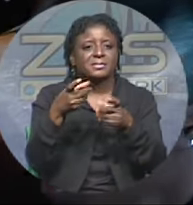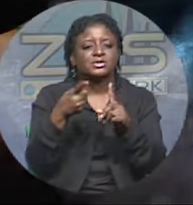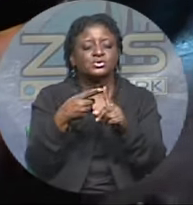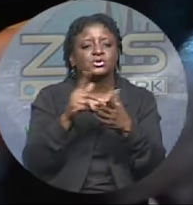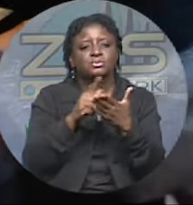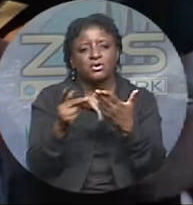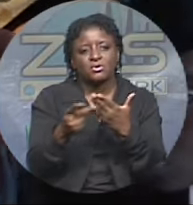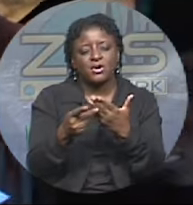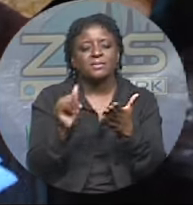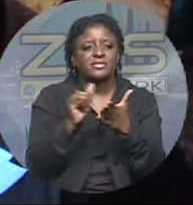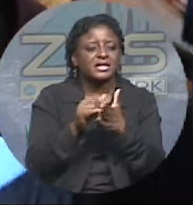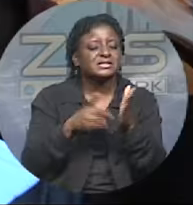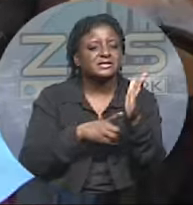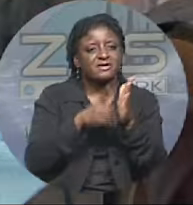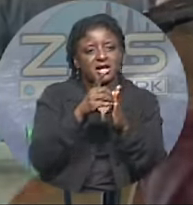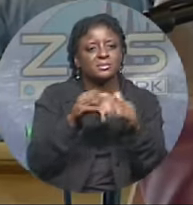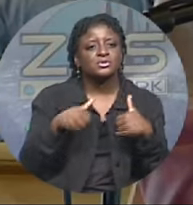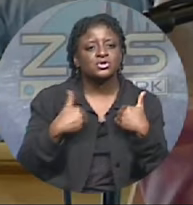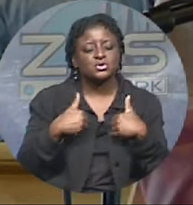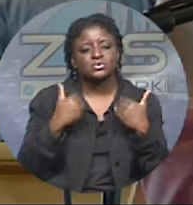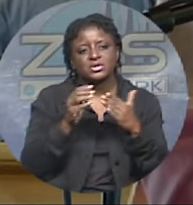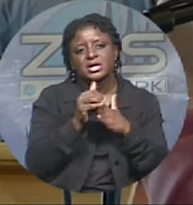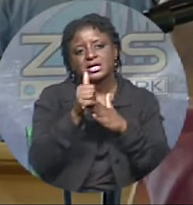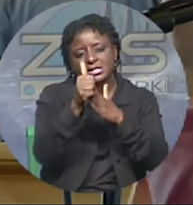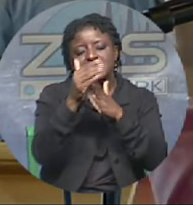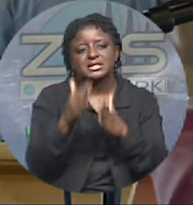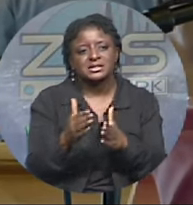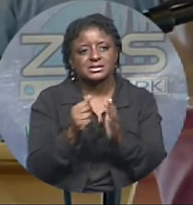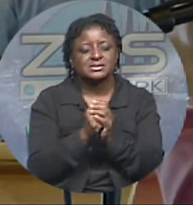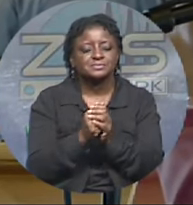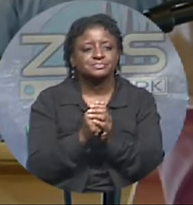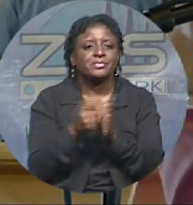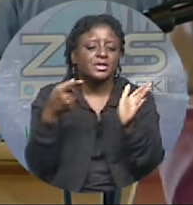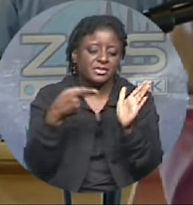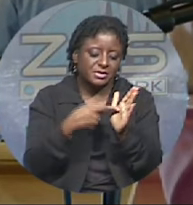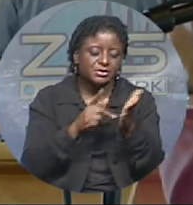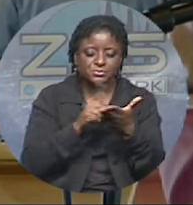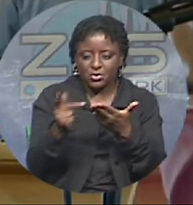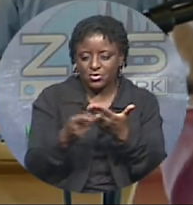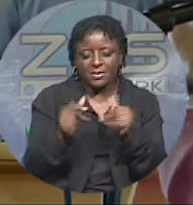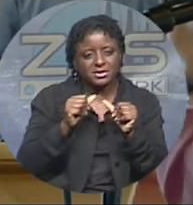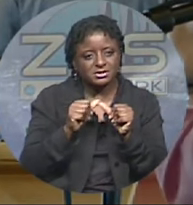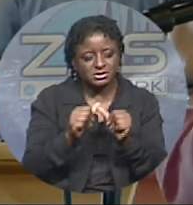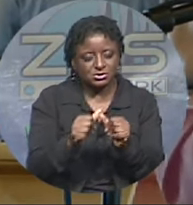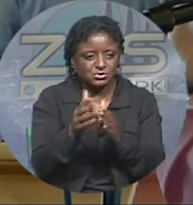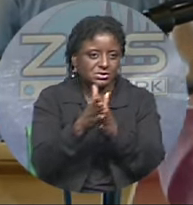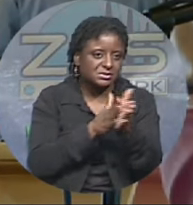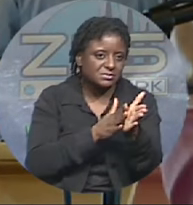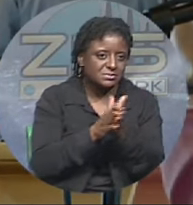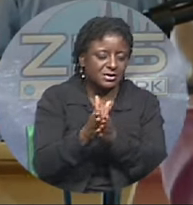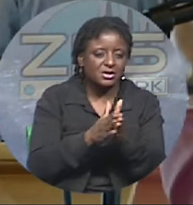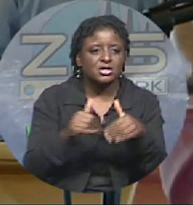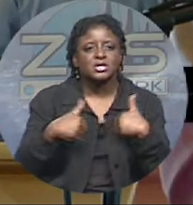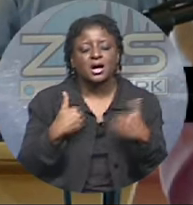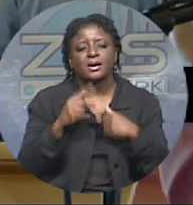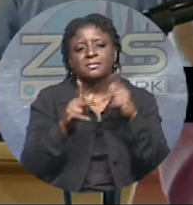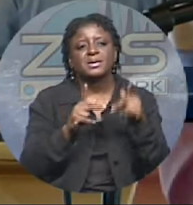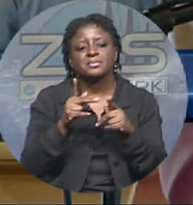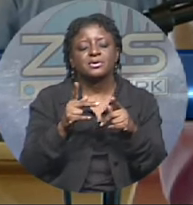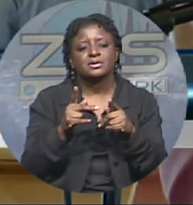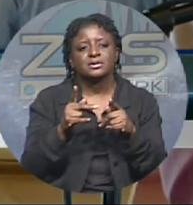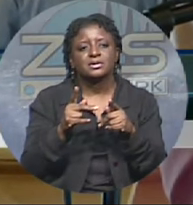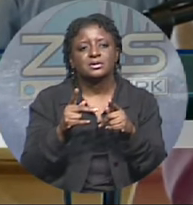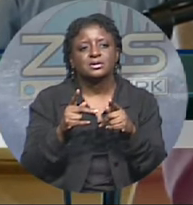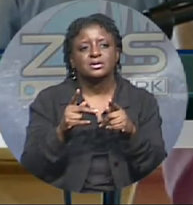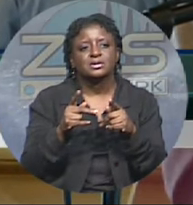country. This program continues to be an inspiration to young people all around this country.